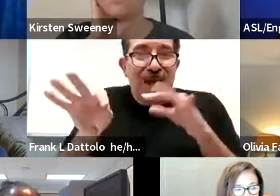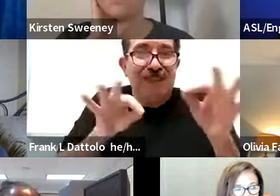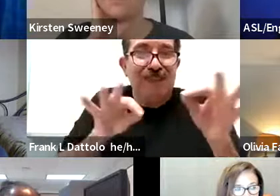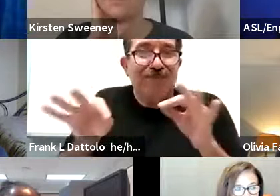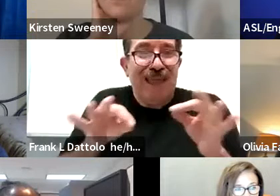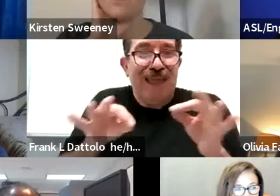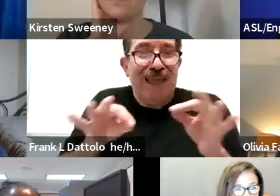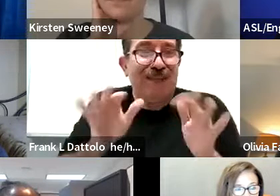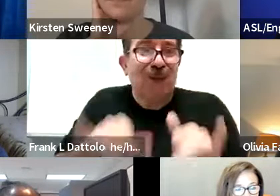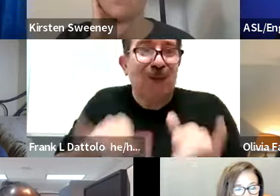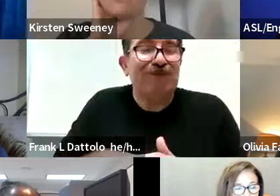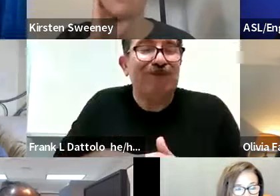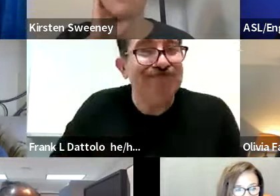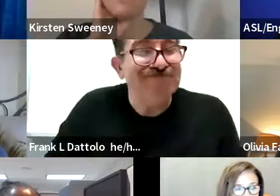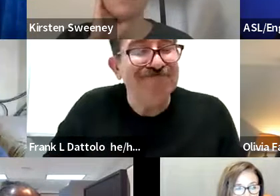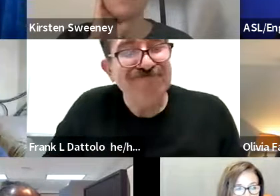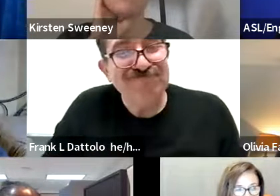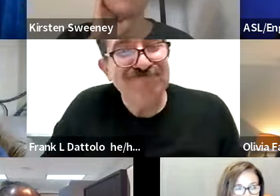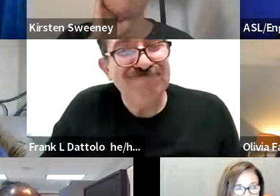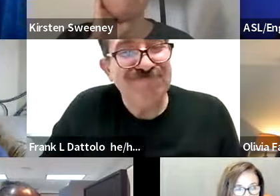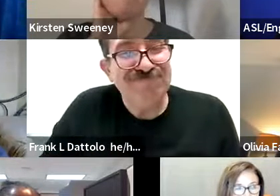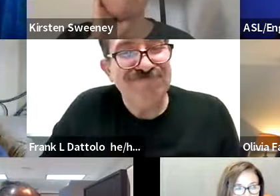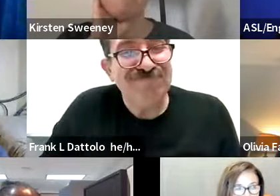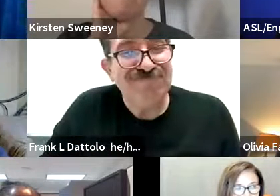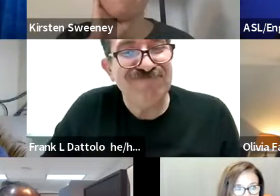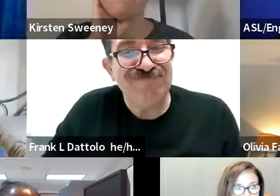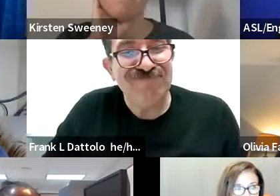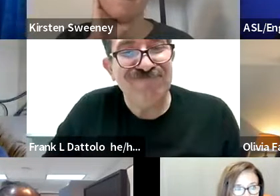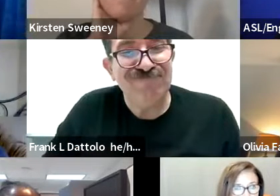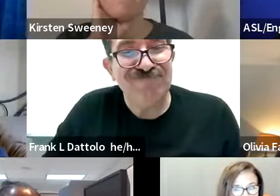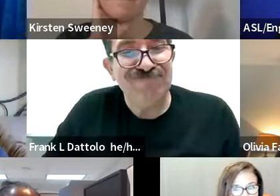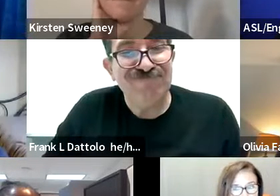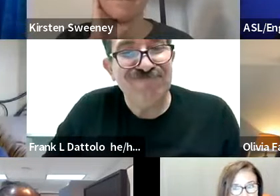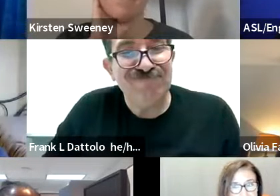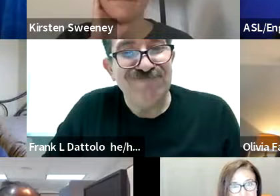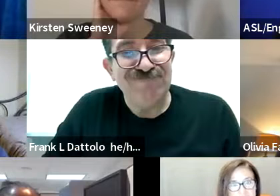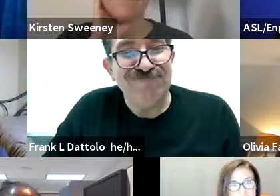the entire experience. And this is what I'm trying to get to.